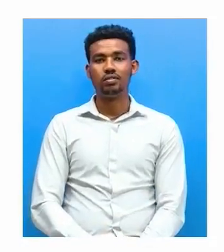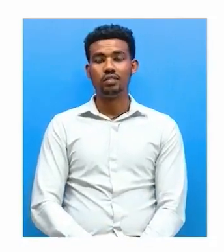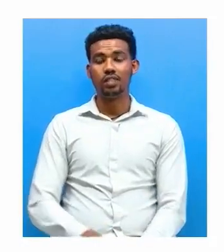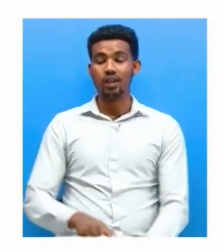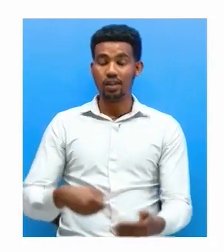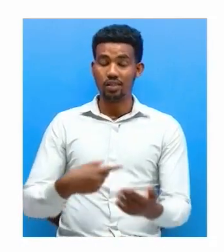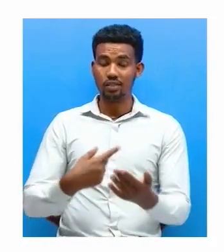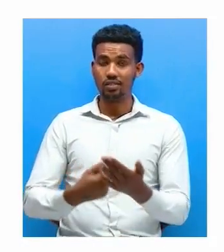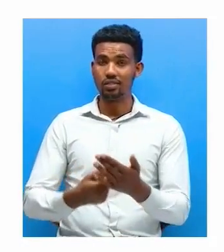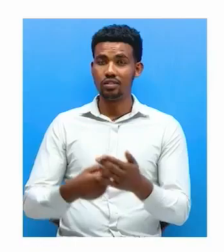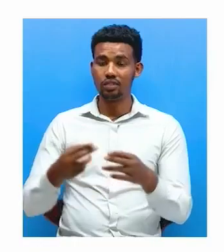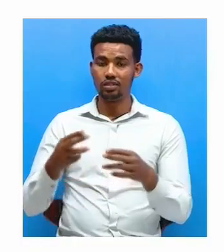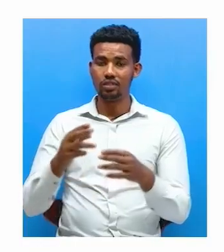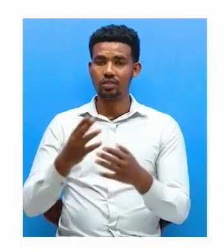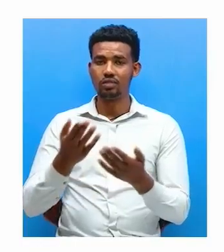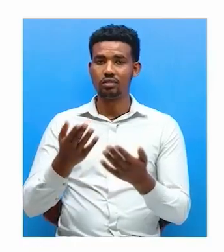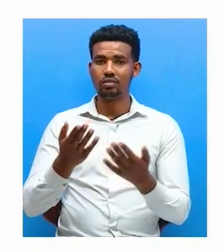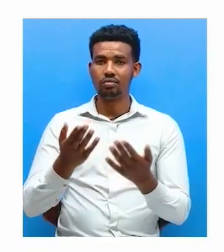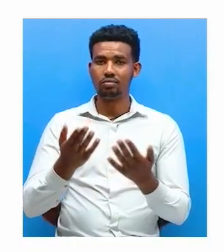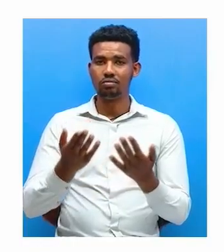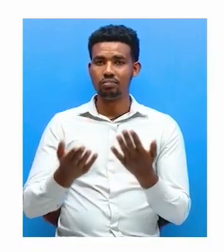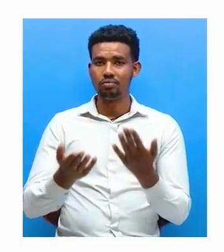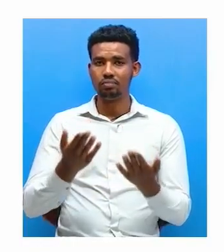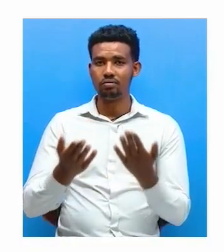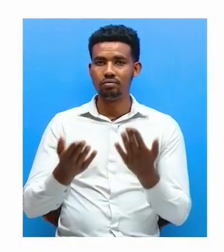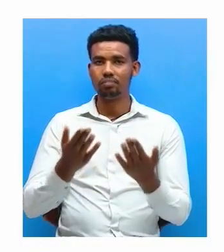Here is shouldn't.